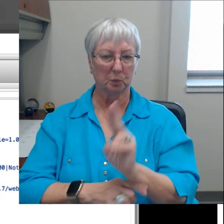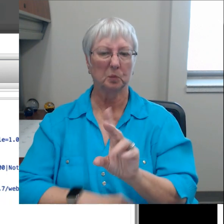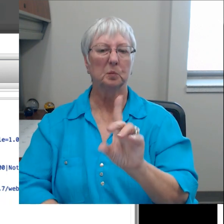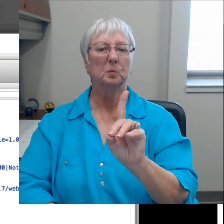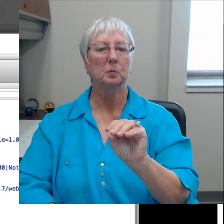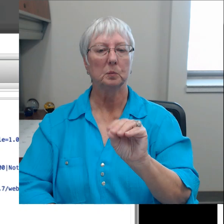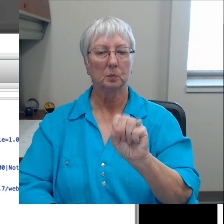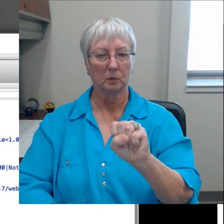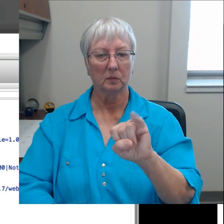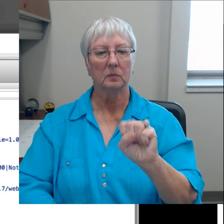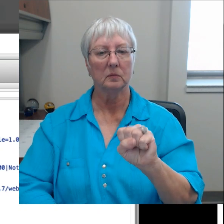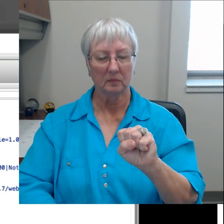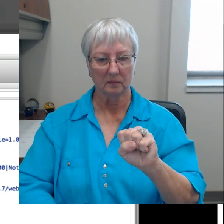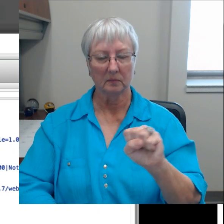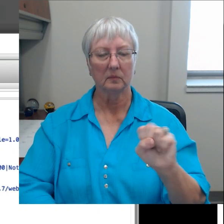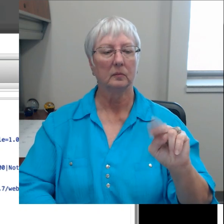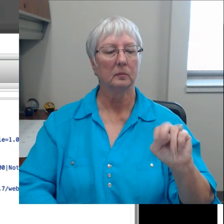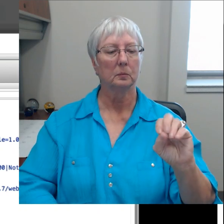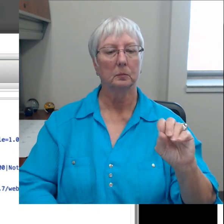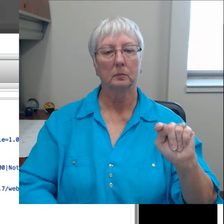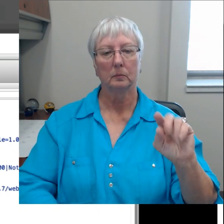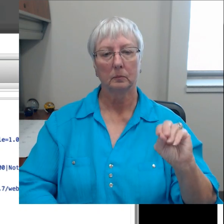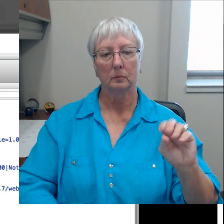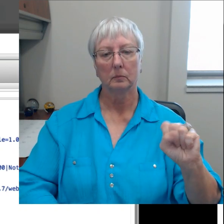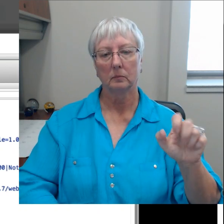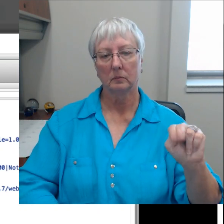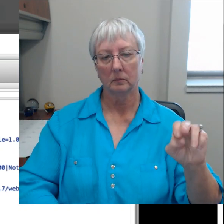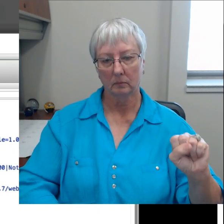Sans, and Noto Serif.